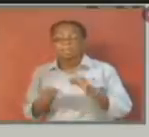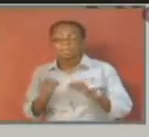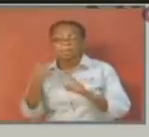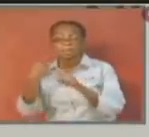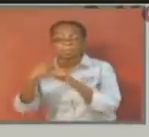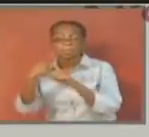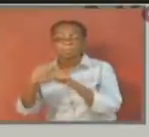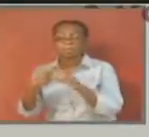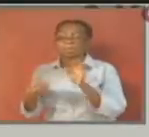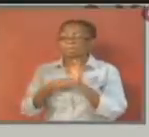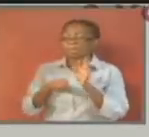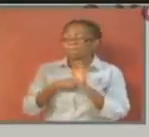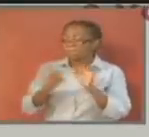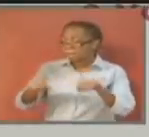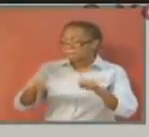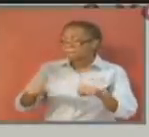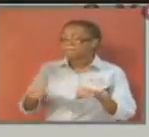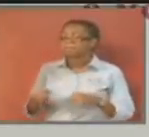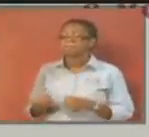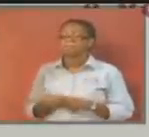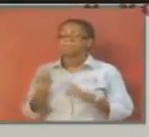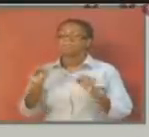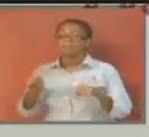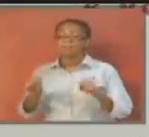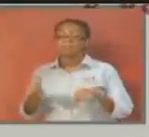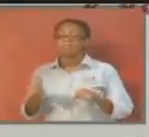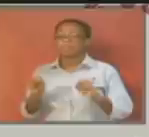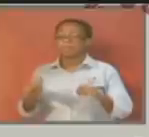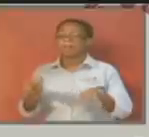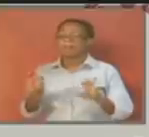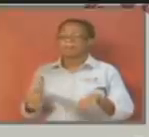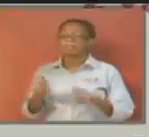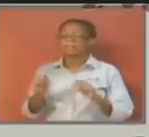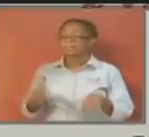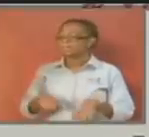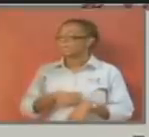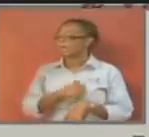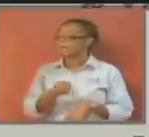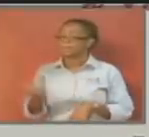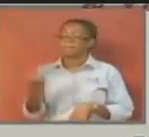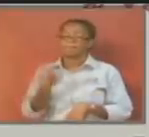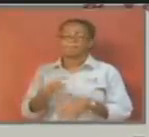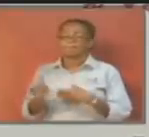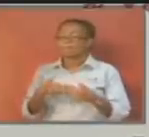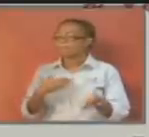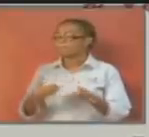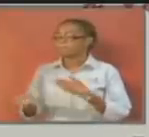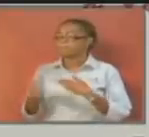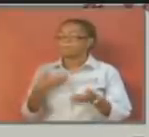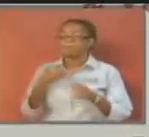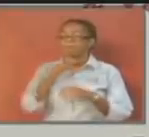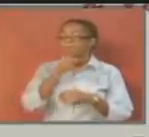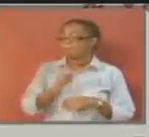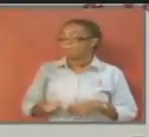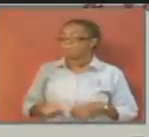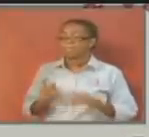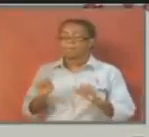Yeah, so COVID testing can be done on anyone regardless of age and has been done in Trinidad and Tobago and other parts of the world.